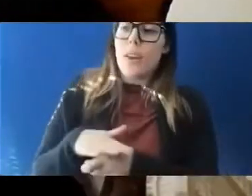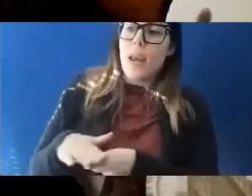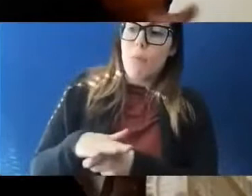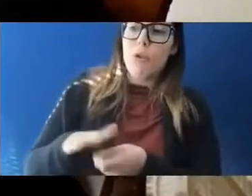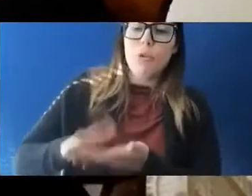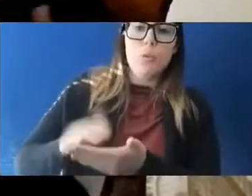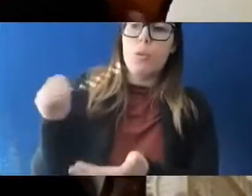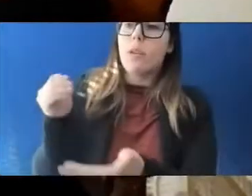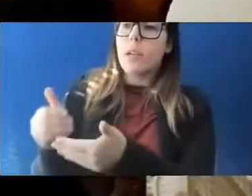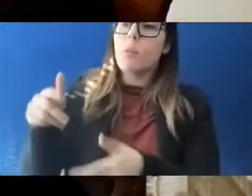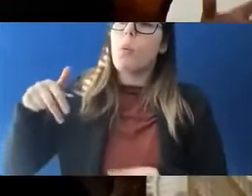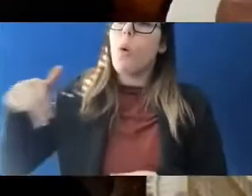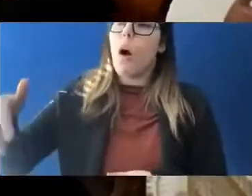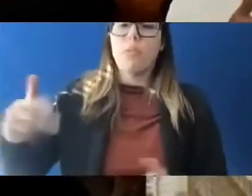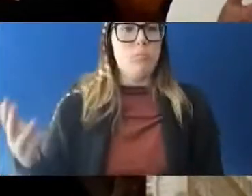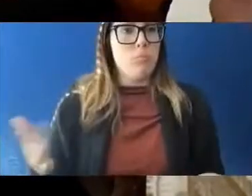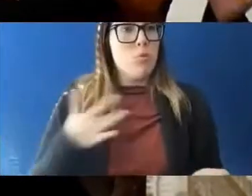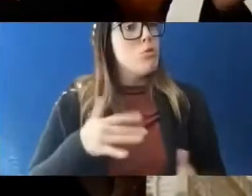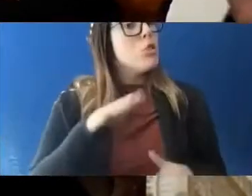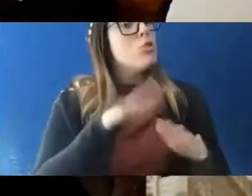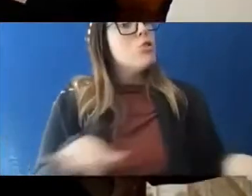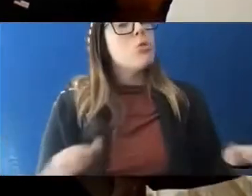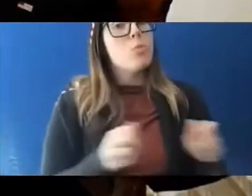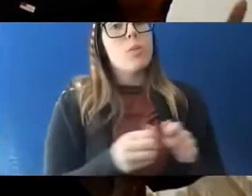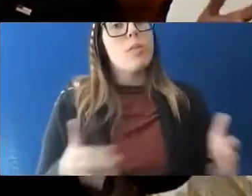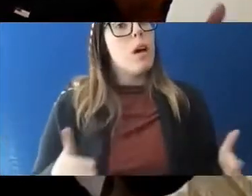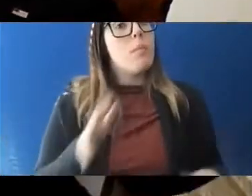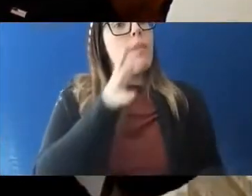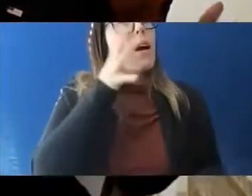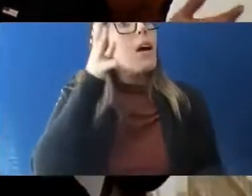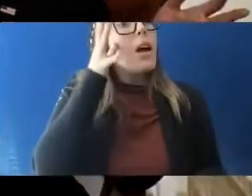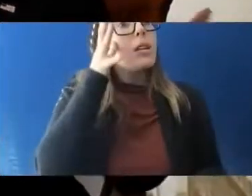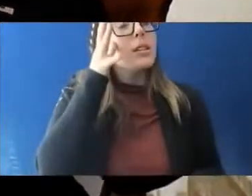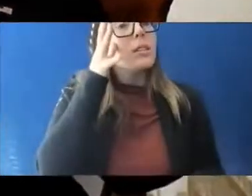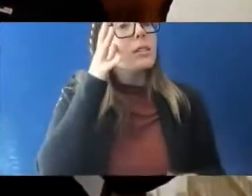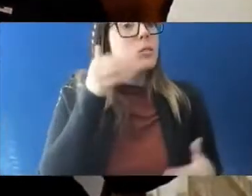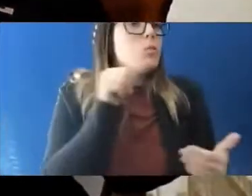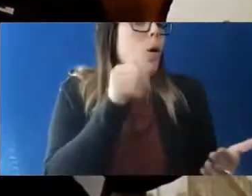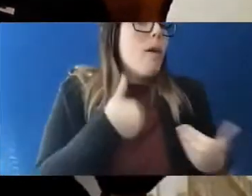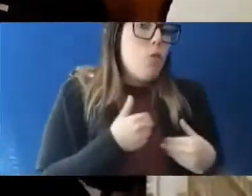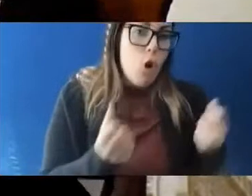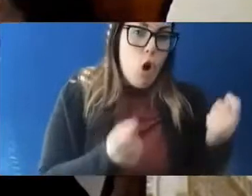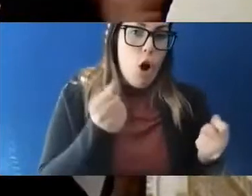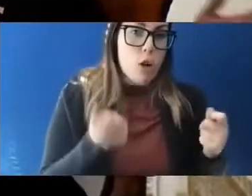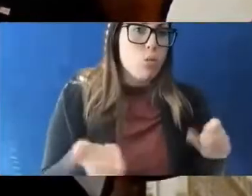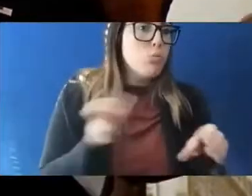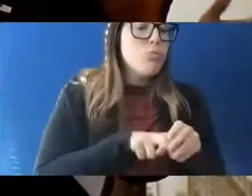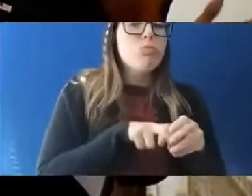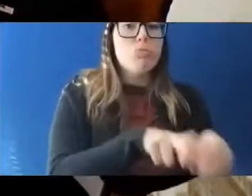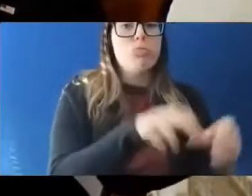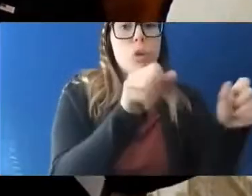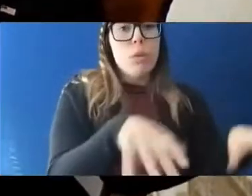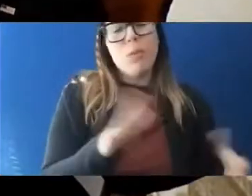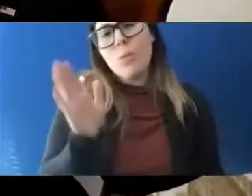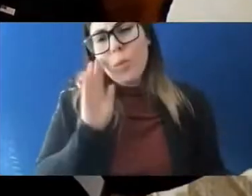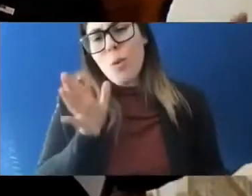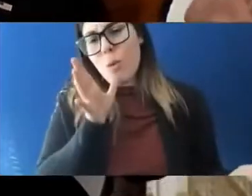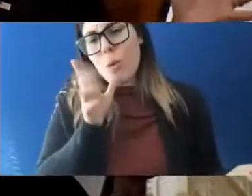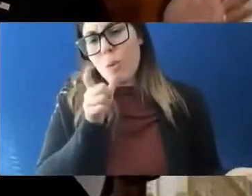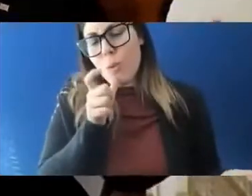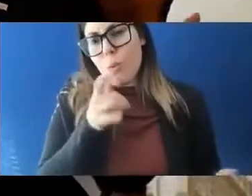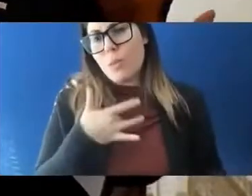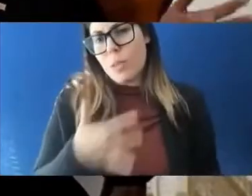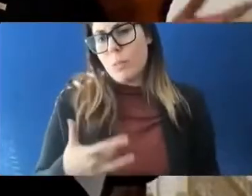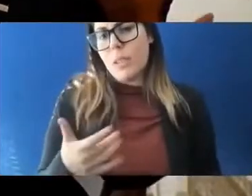school, children who don't have, their parents may not have a car to take them to school. We know who is likely